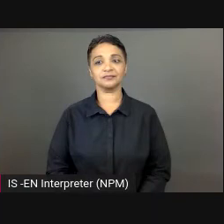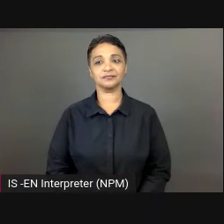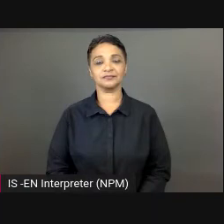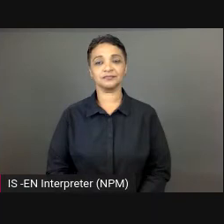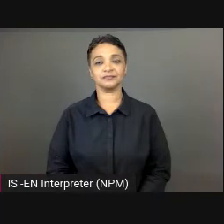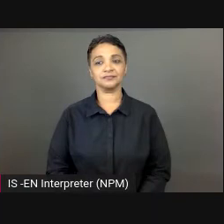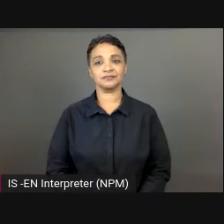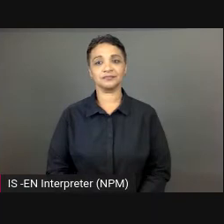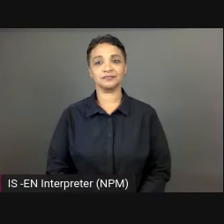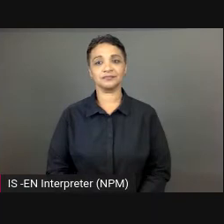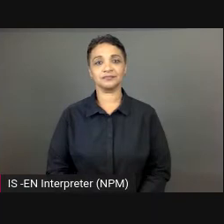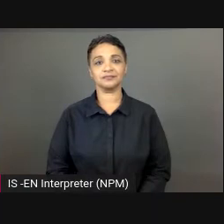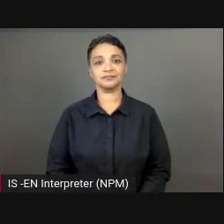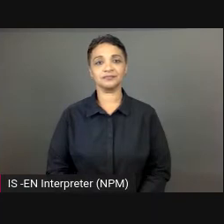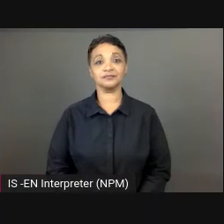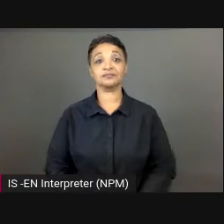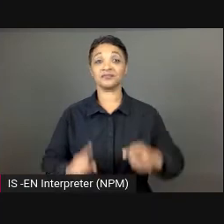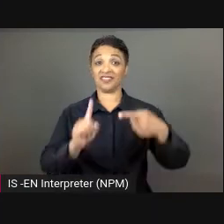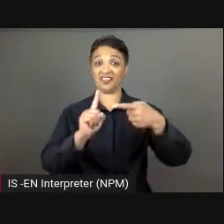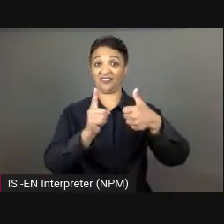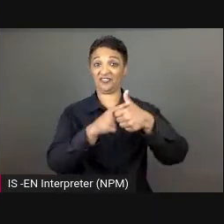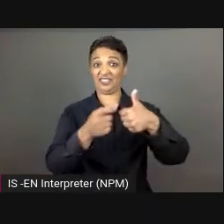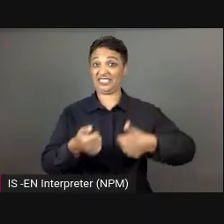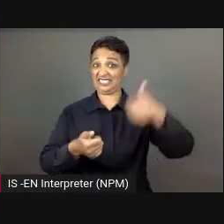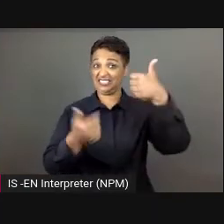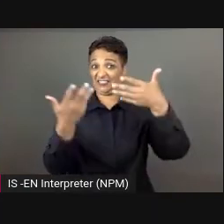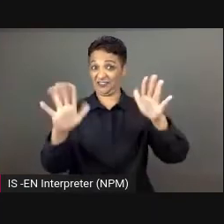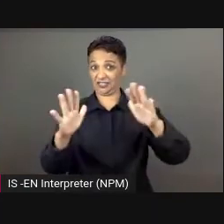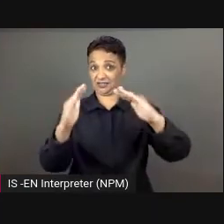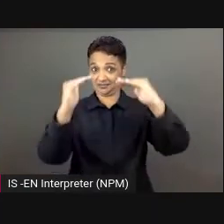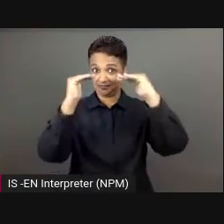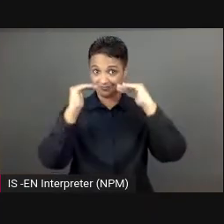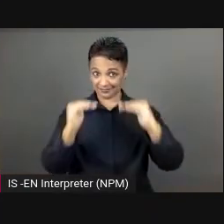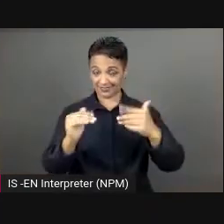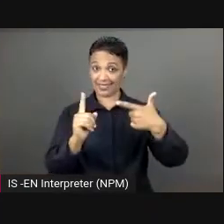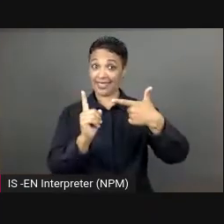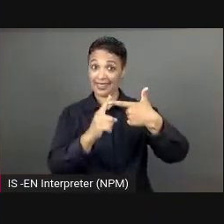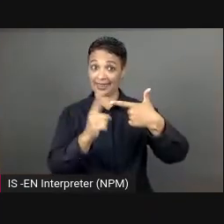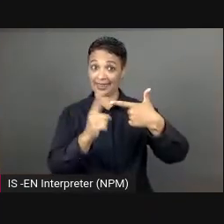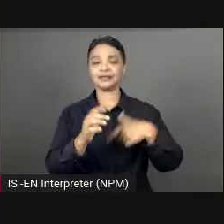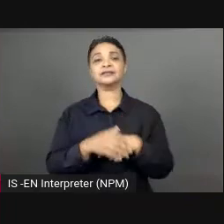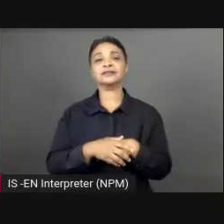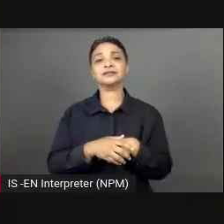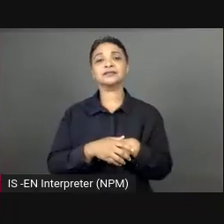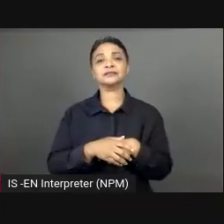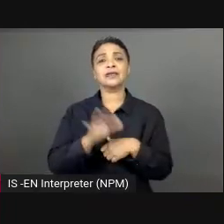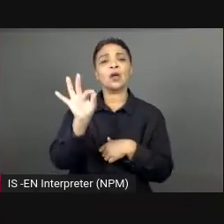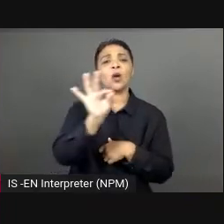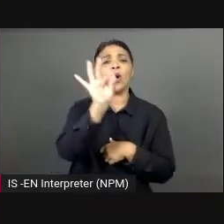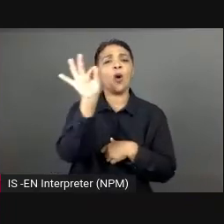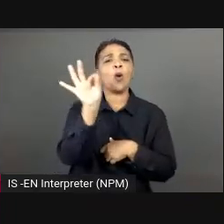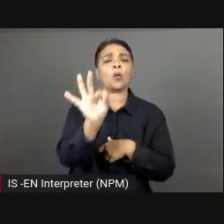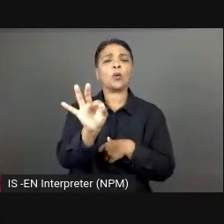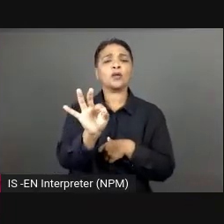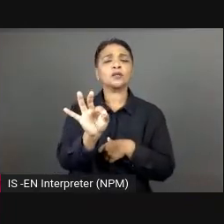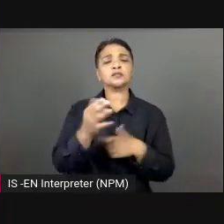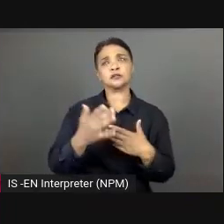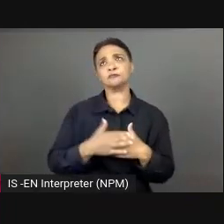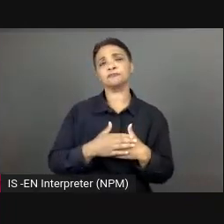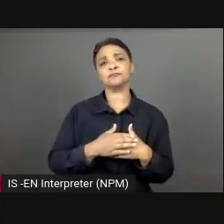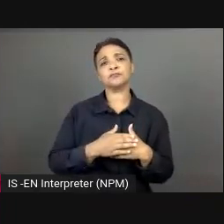And our next action will be to answer a question about where you are arriving from